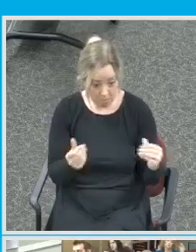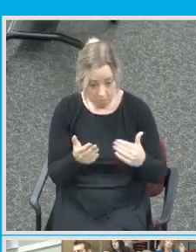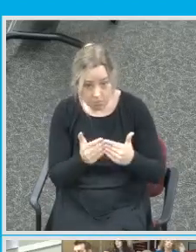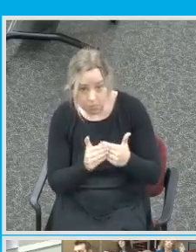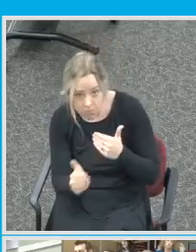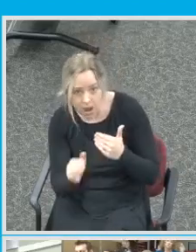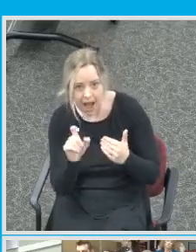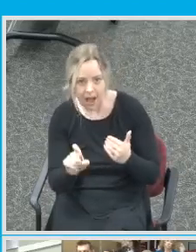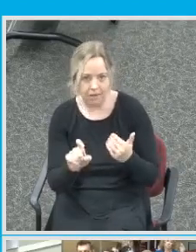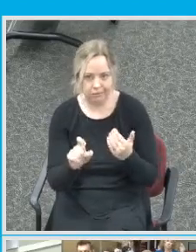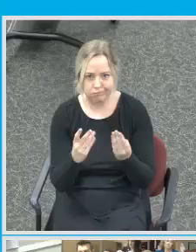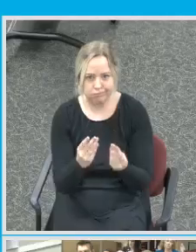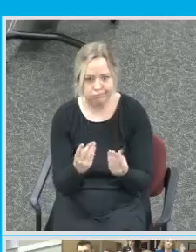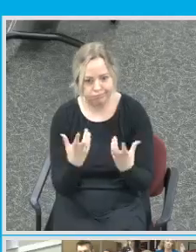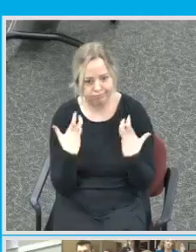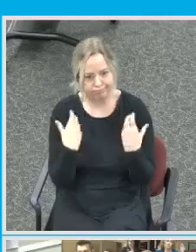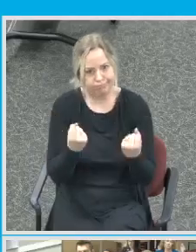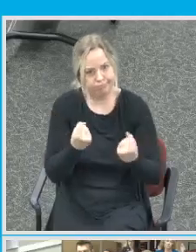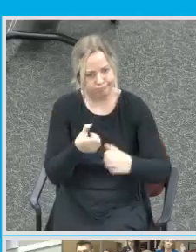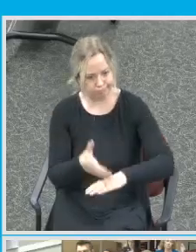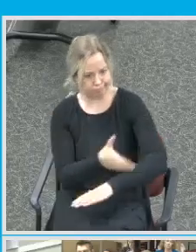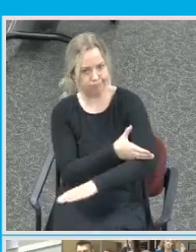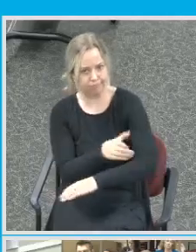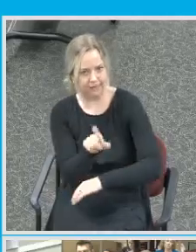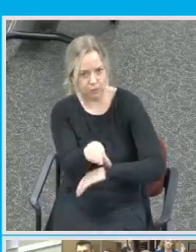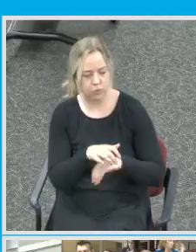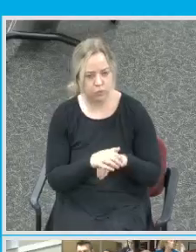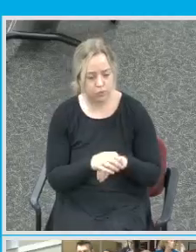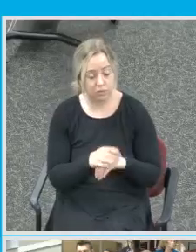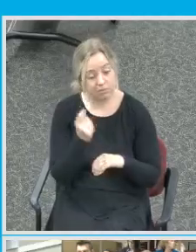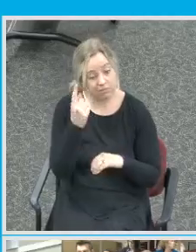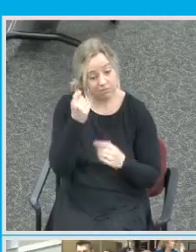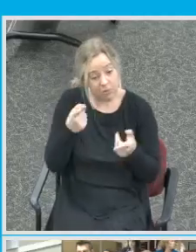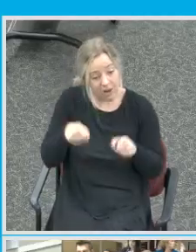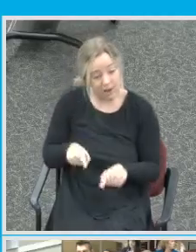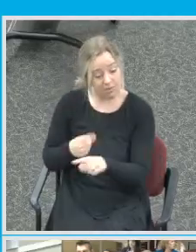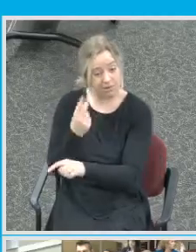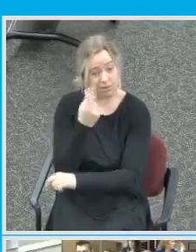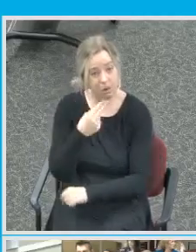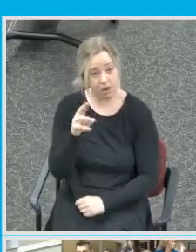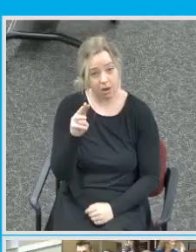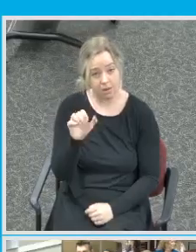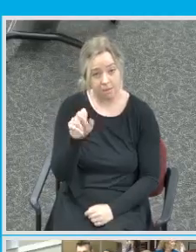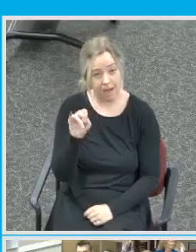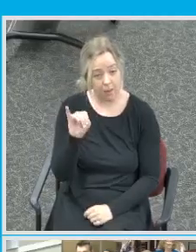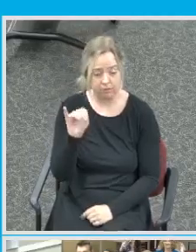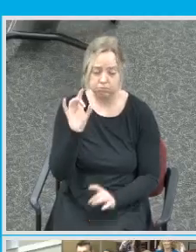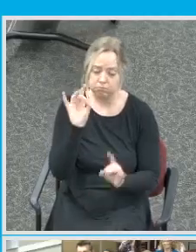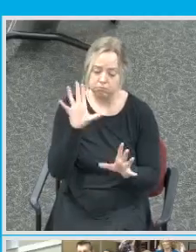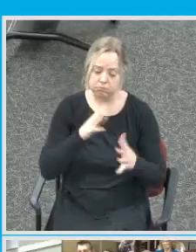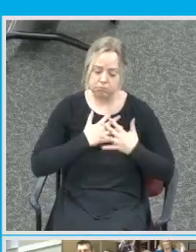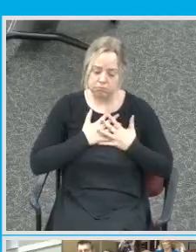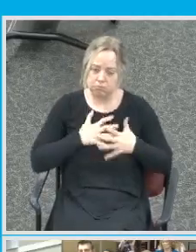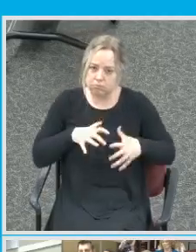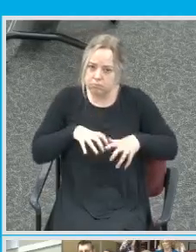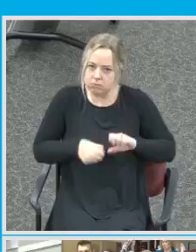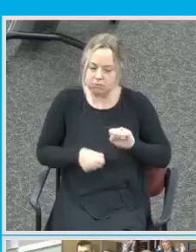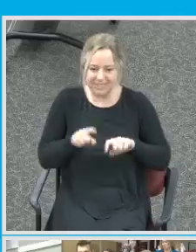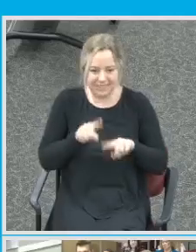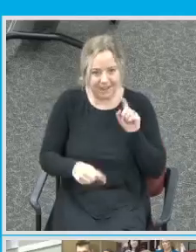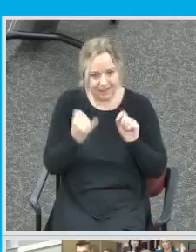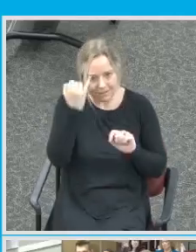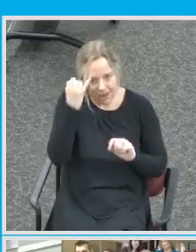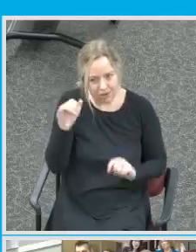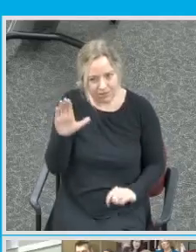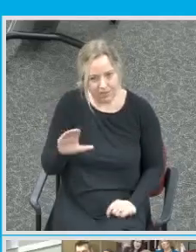those relationships in place. What happened in Maui is heartbreaking, and I can't imagine what their OEM staff